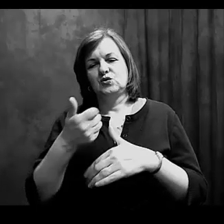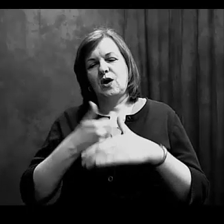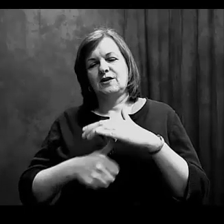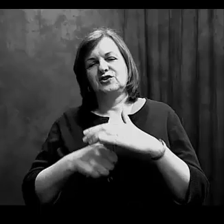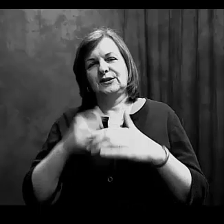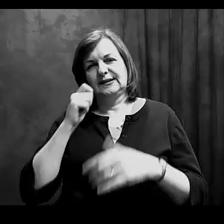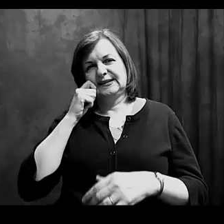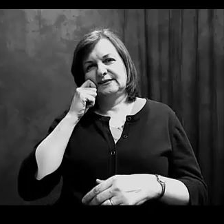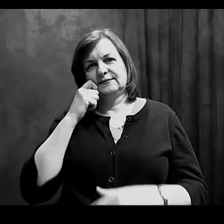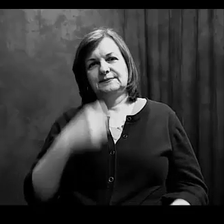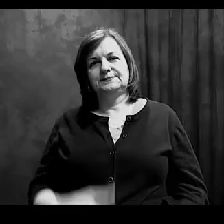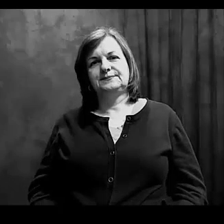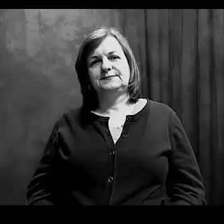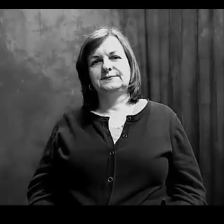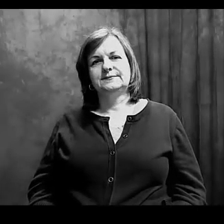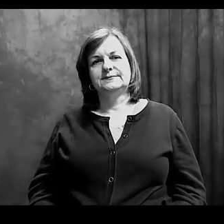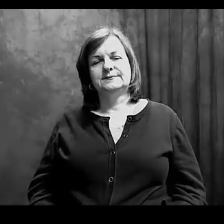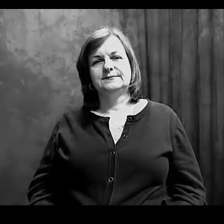to the tissues underneath.